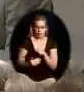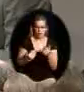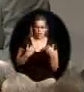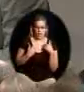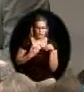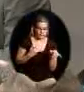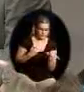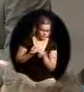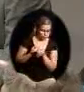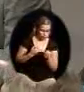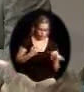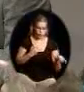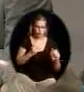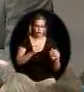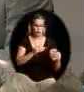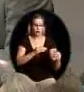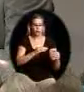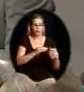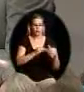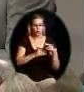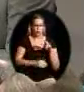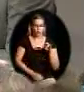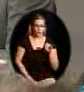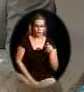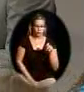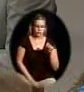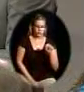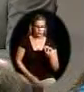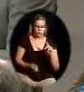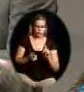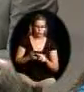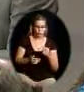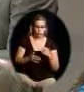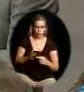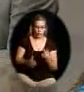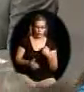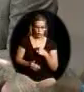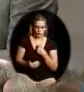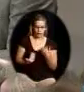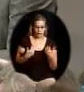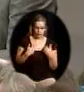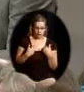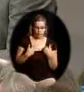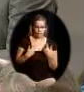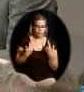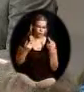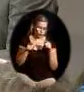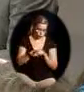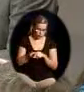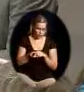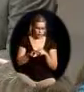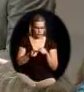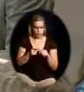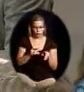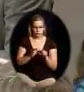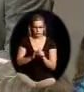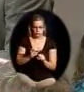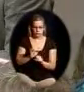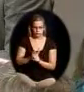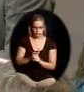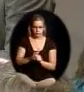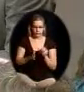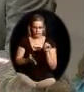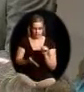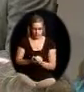similar restriction to what we have in terms of agreeing to the jurisdiction of another state. So that